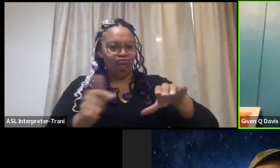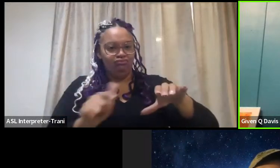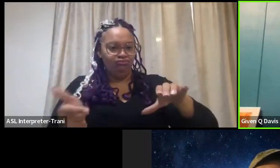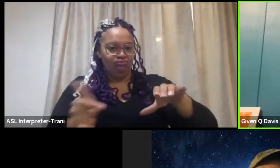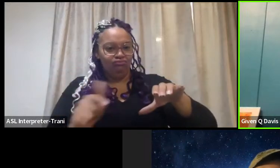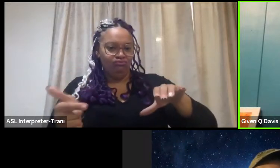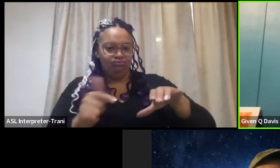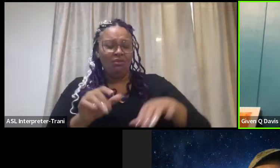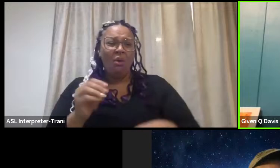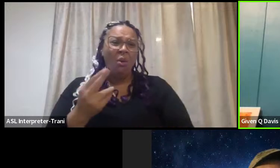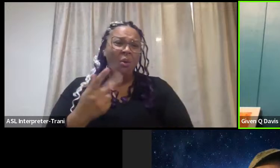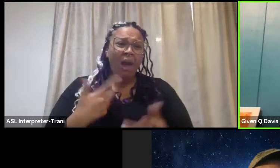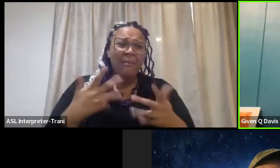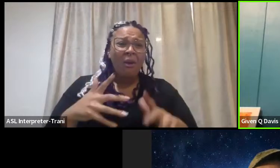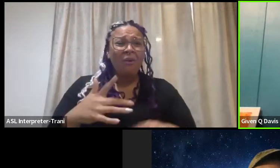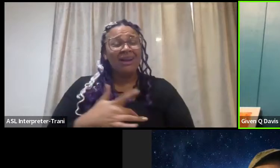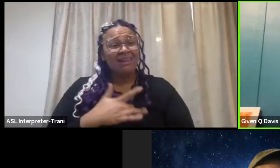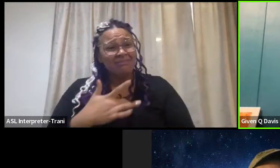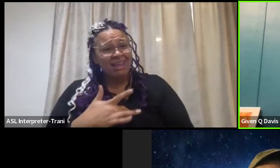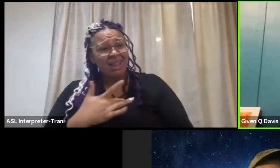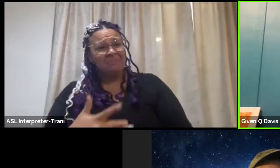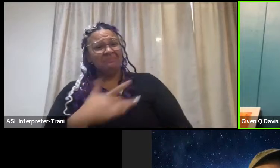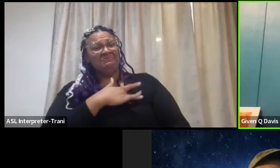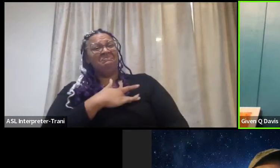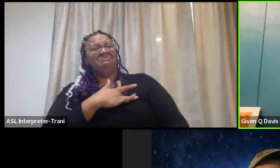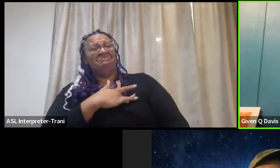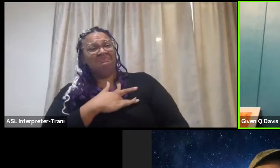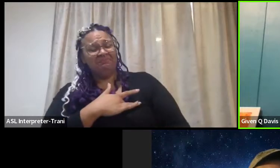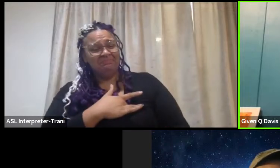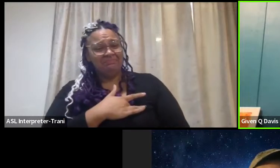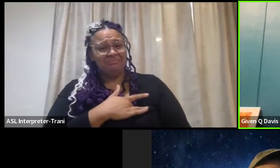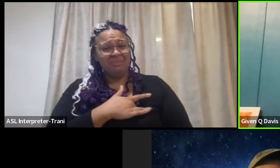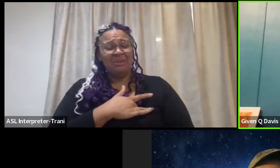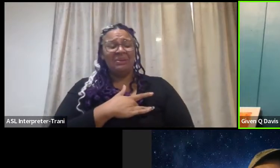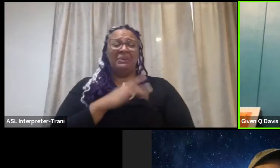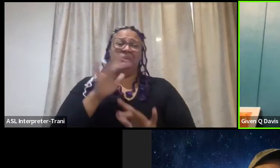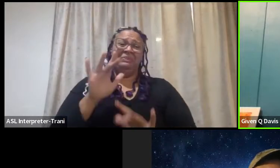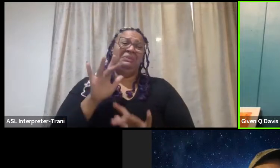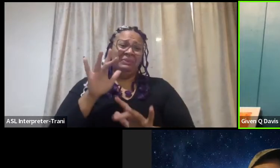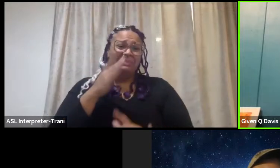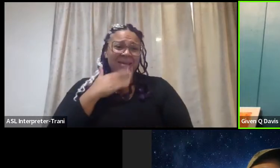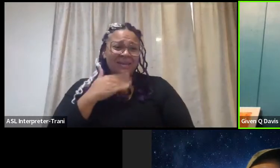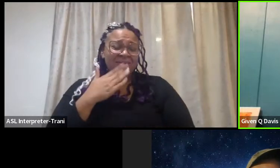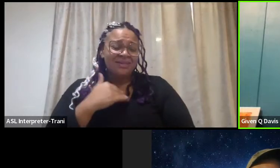Oh, I'm already feeling the feels. Oh, babies.